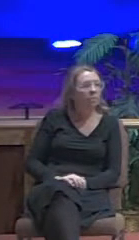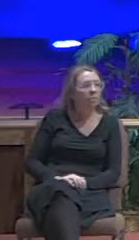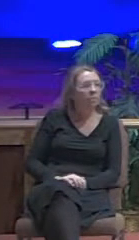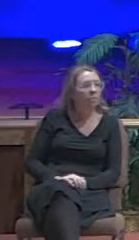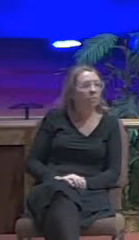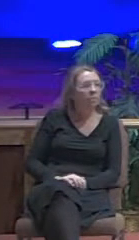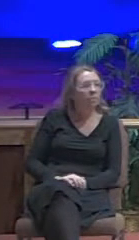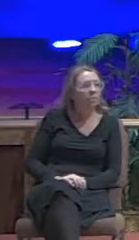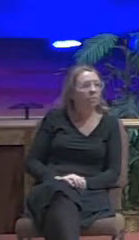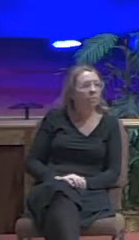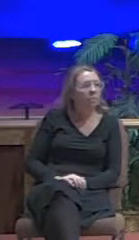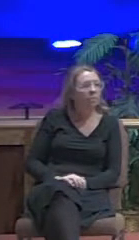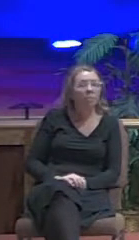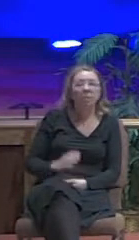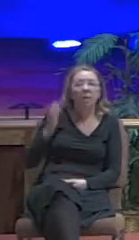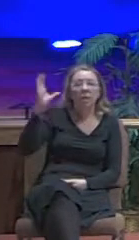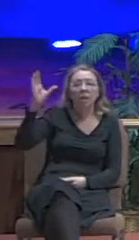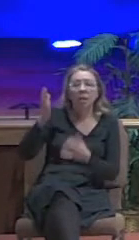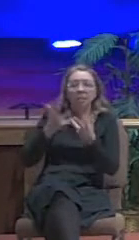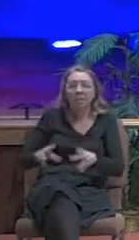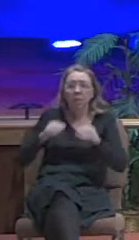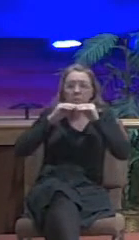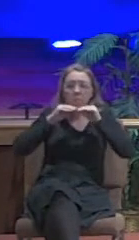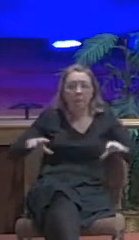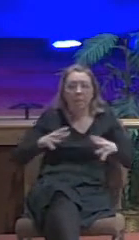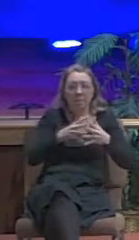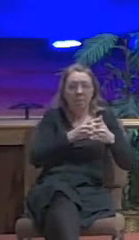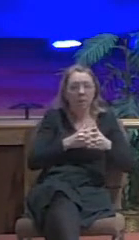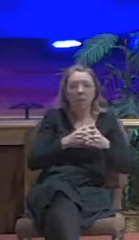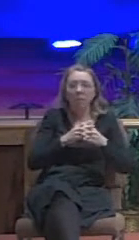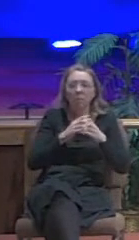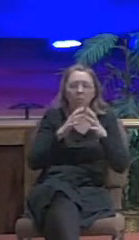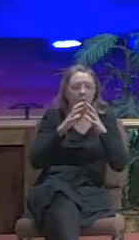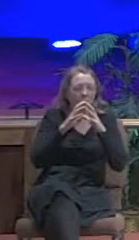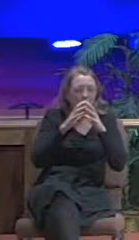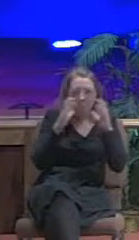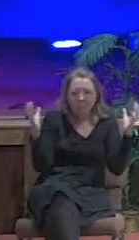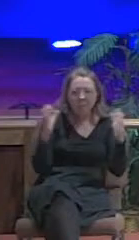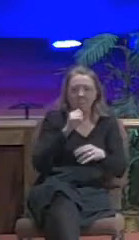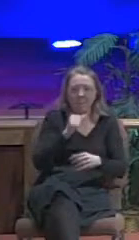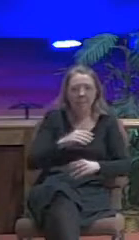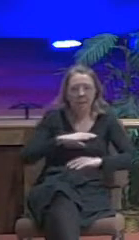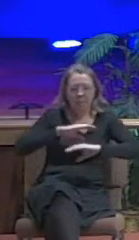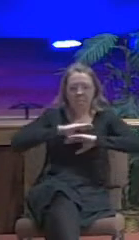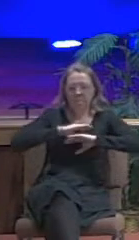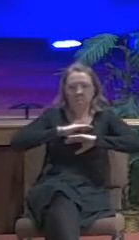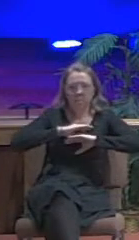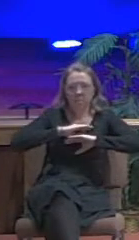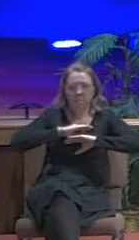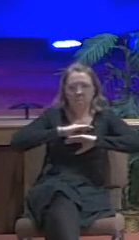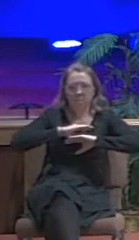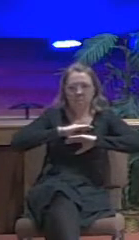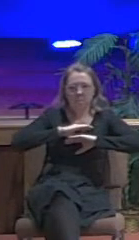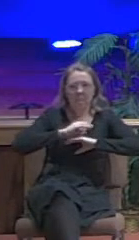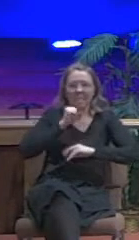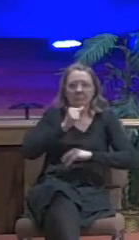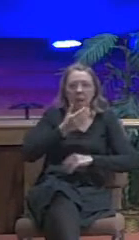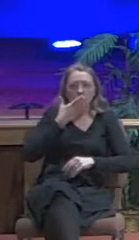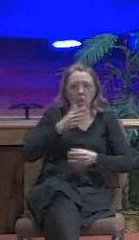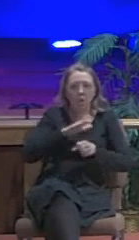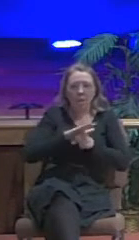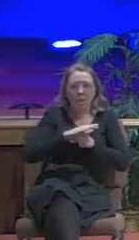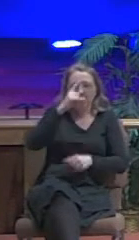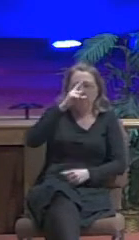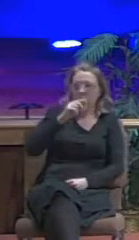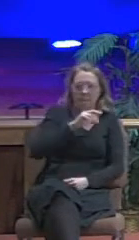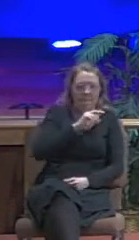God's blessed our America with so much, but it's not for building up our own kingdom's church. It's for building His kingdom.